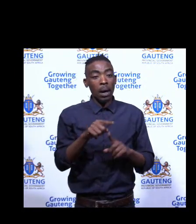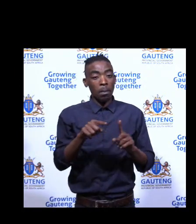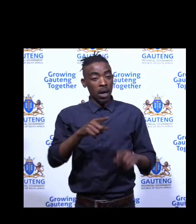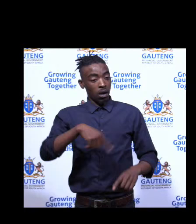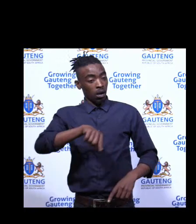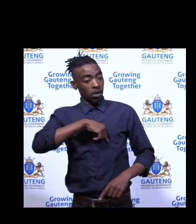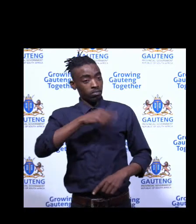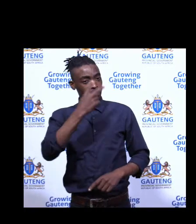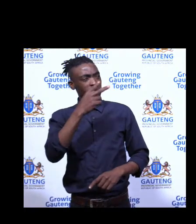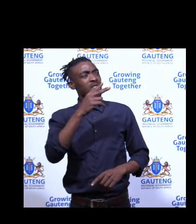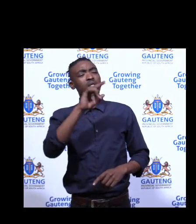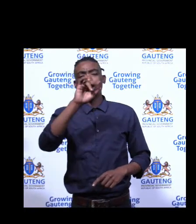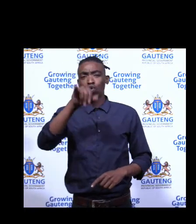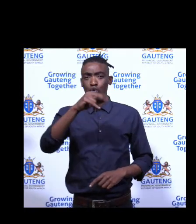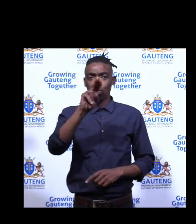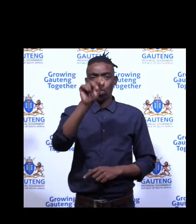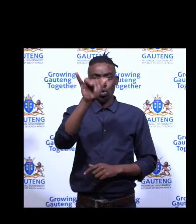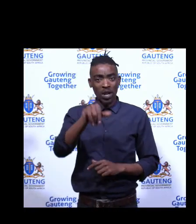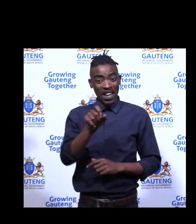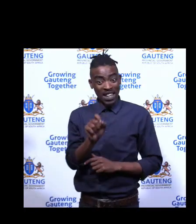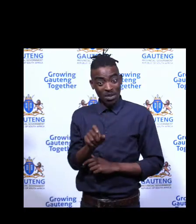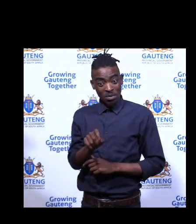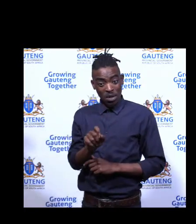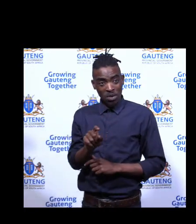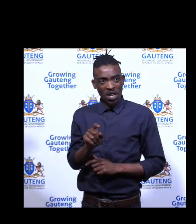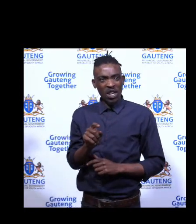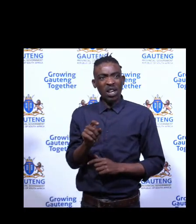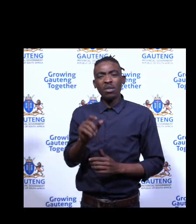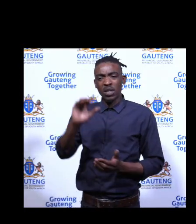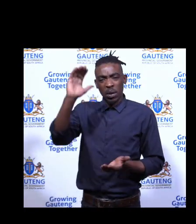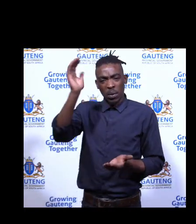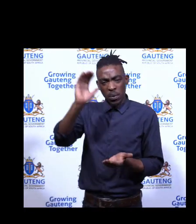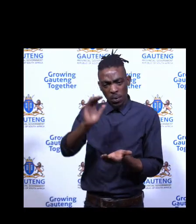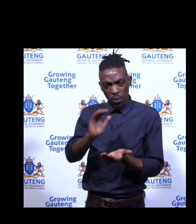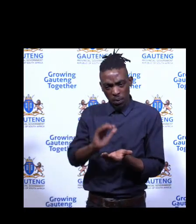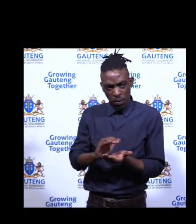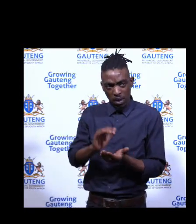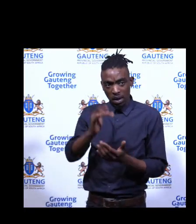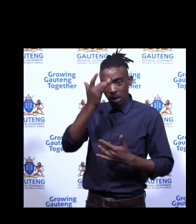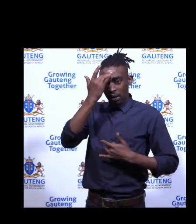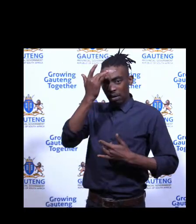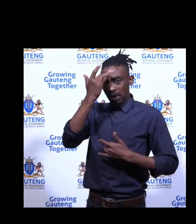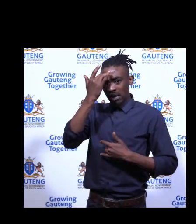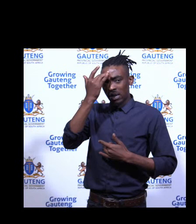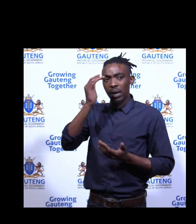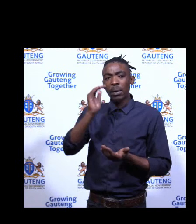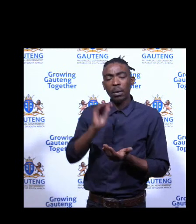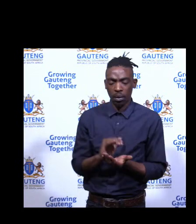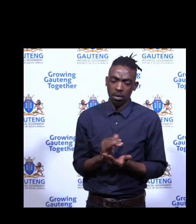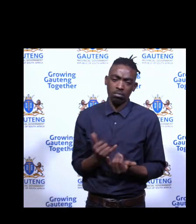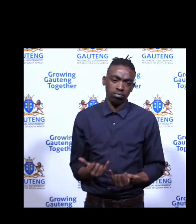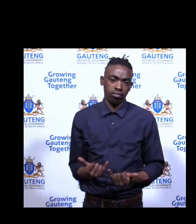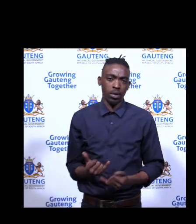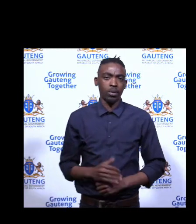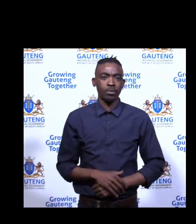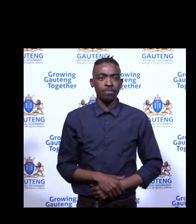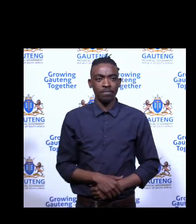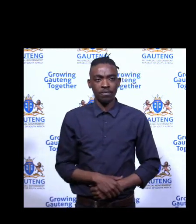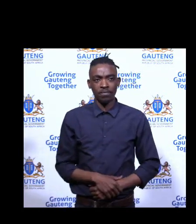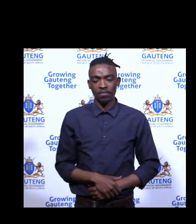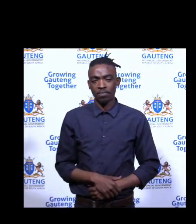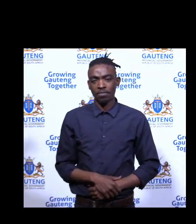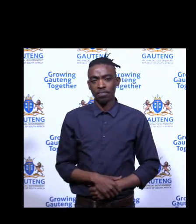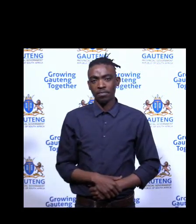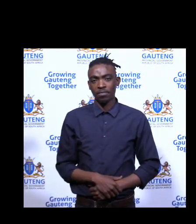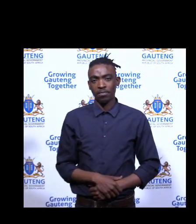pandemic has strongly slowed down. That is basically an empirical observation, not a theoretical observation, but